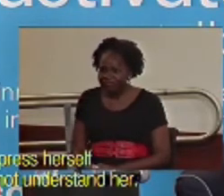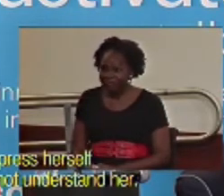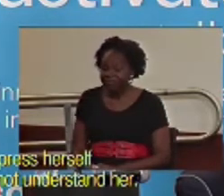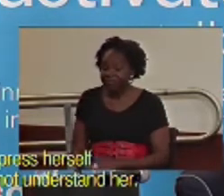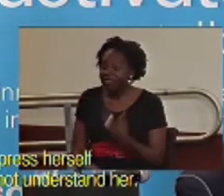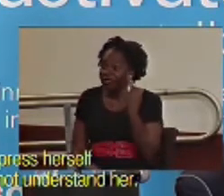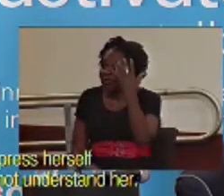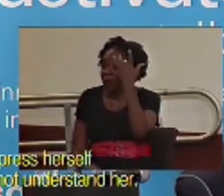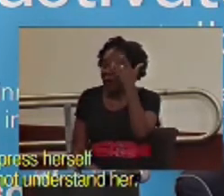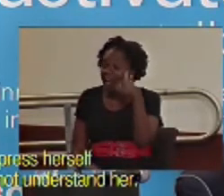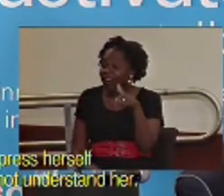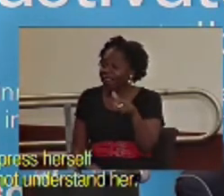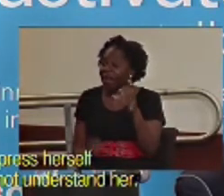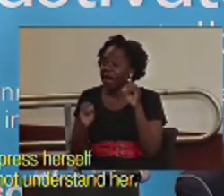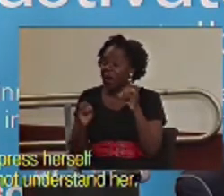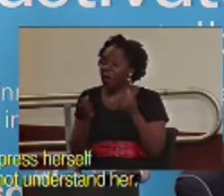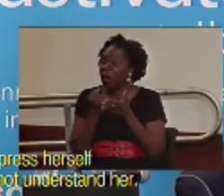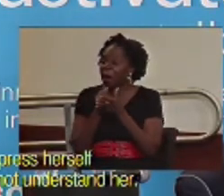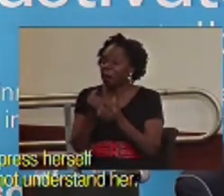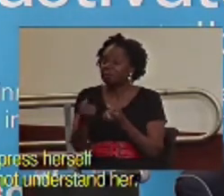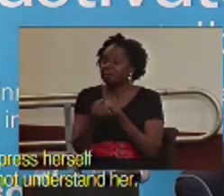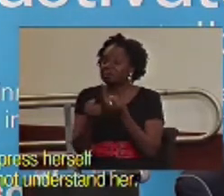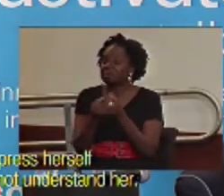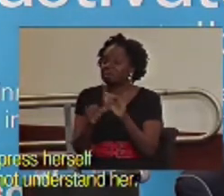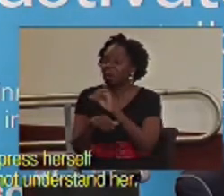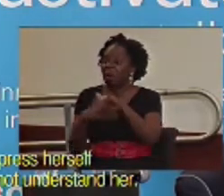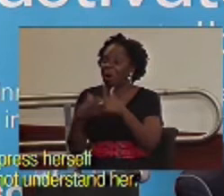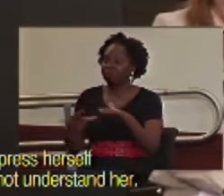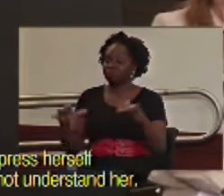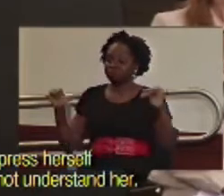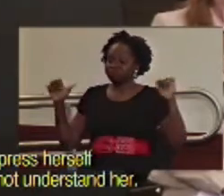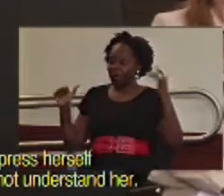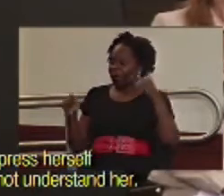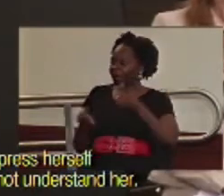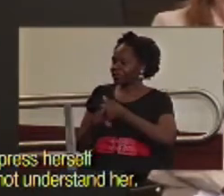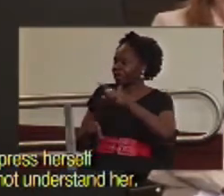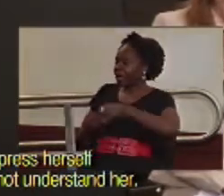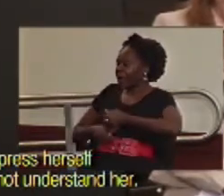Simply because this girl could not express herself.